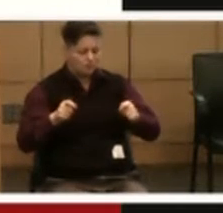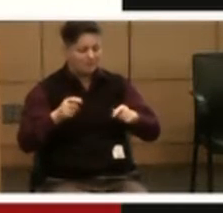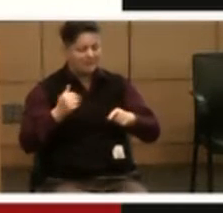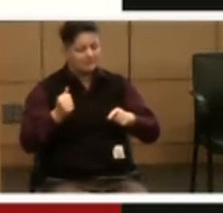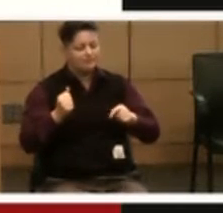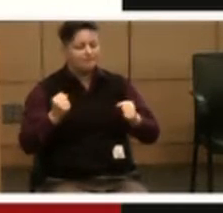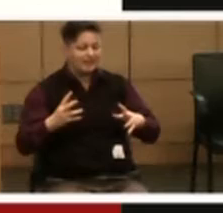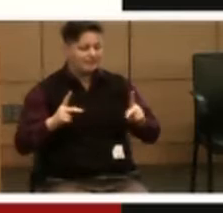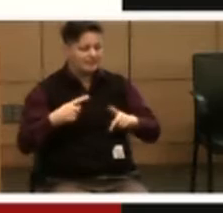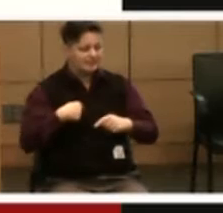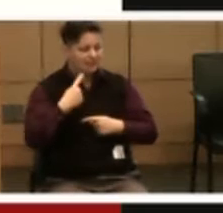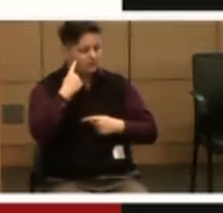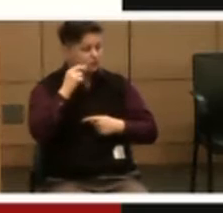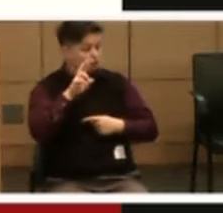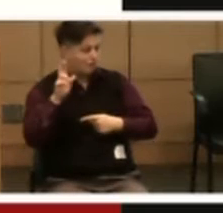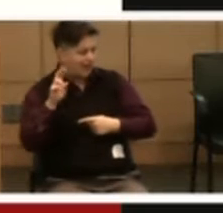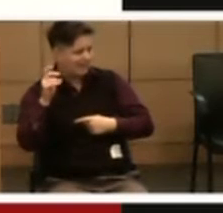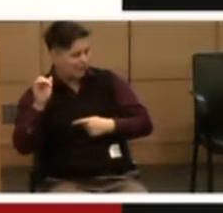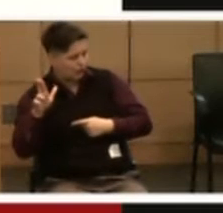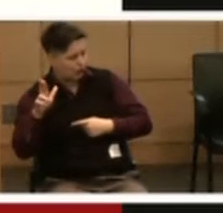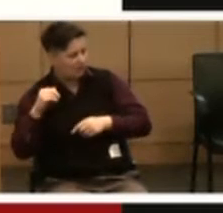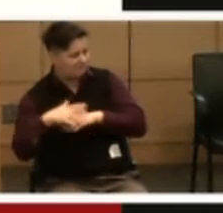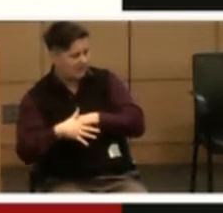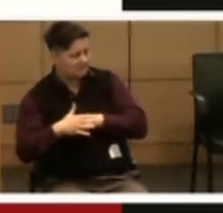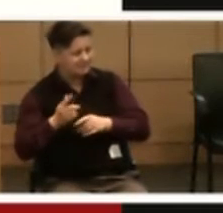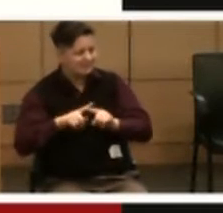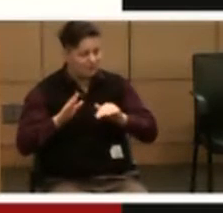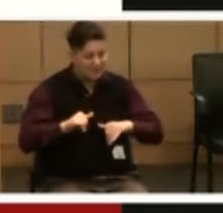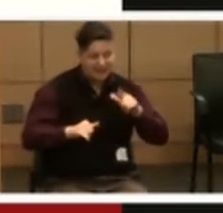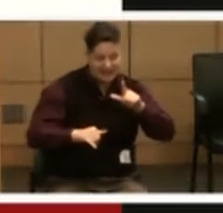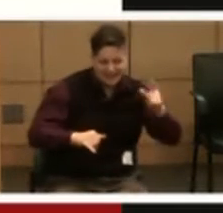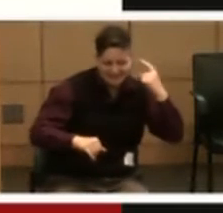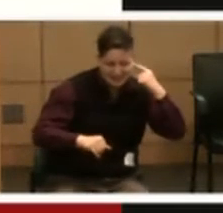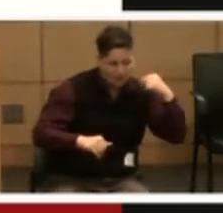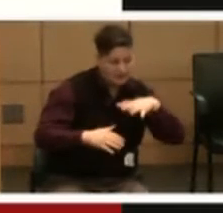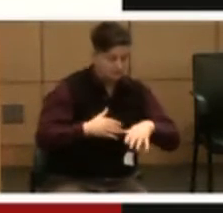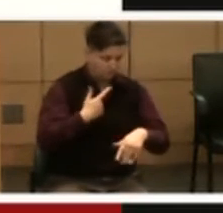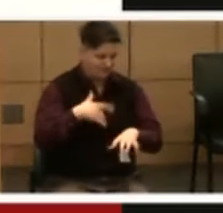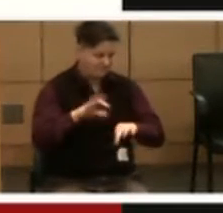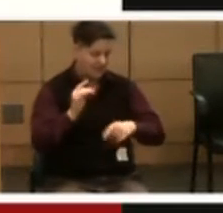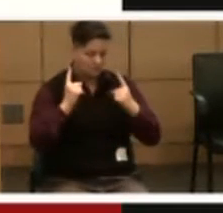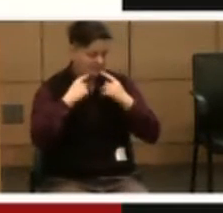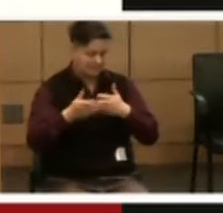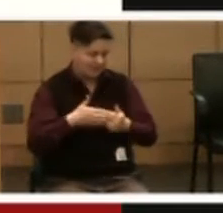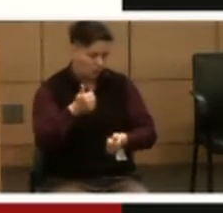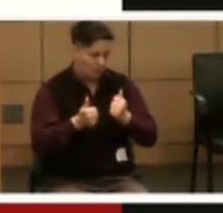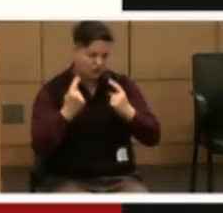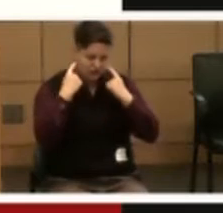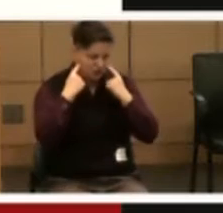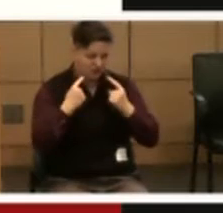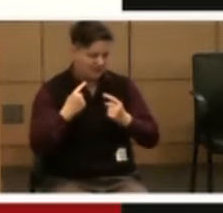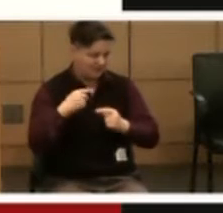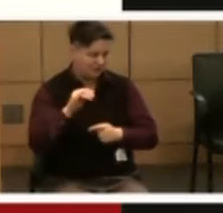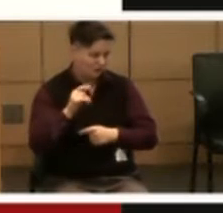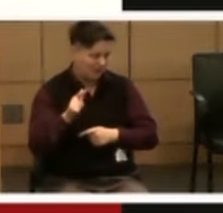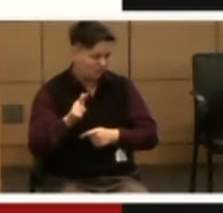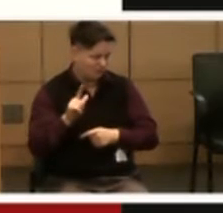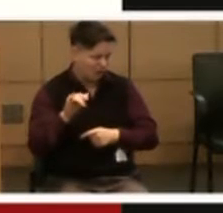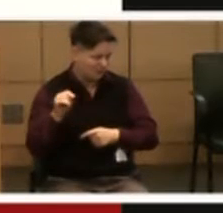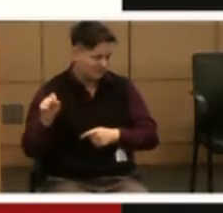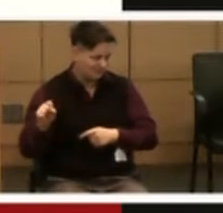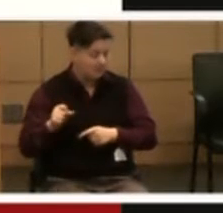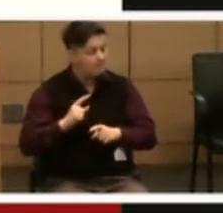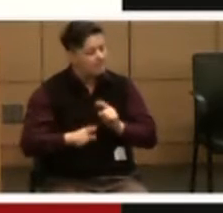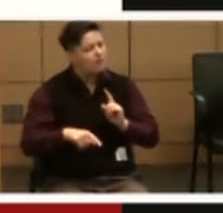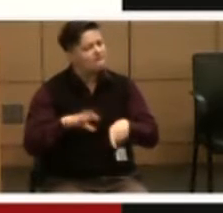maybe there was a right ear effect. And so what we found, really there is none, but there still is a small difference